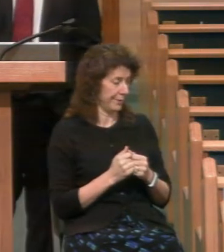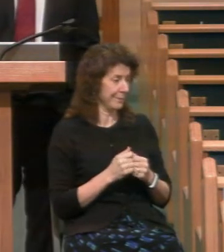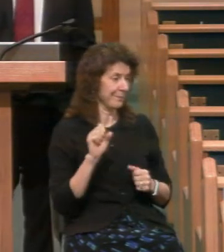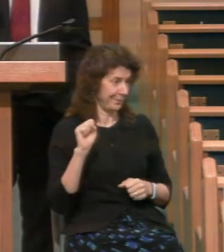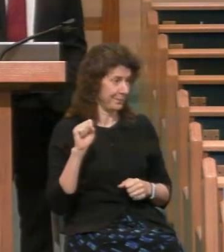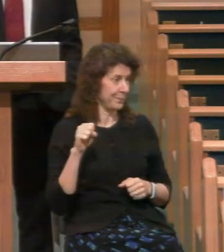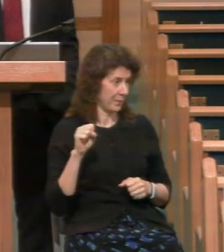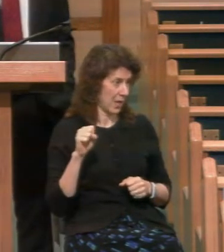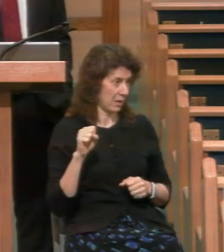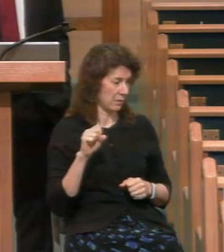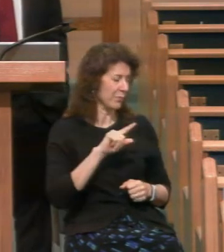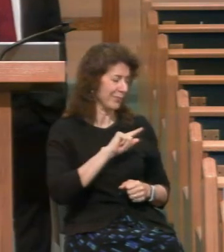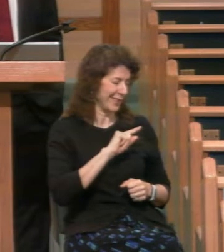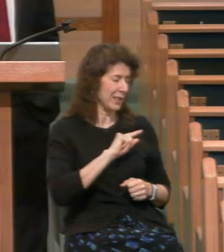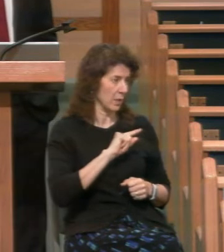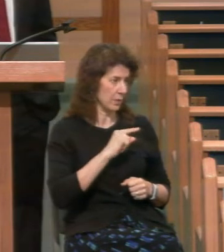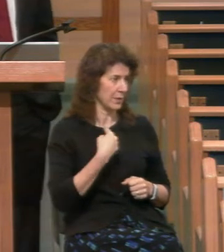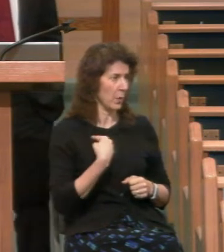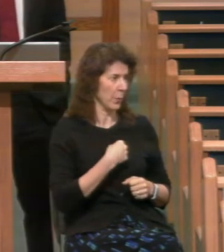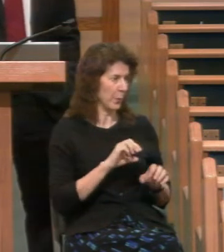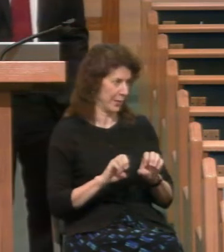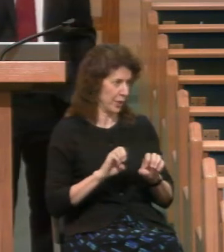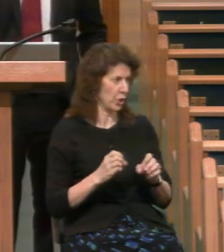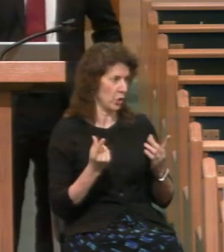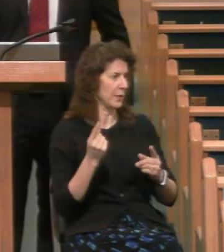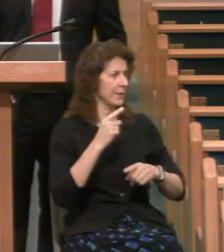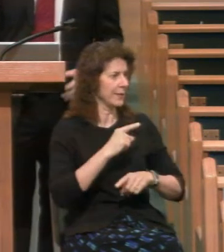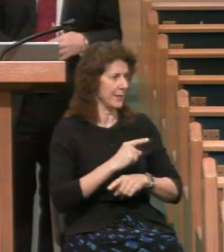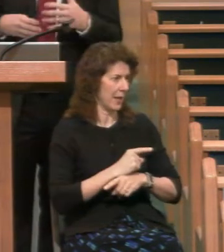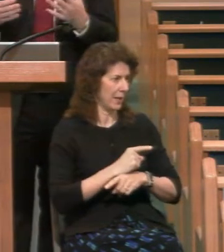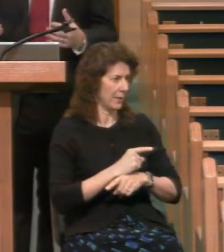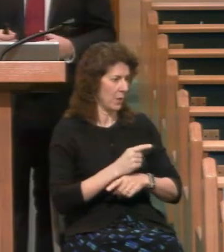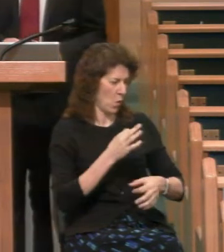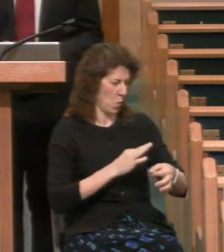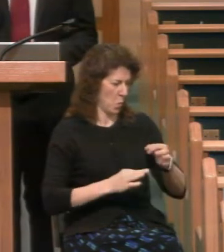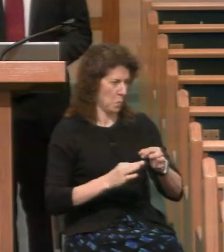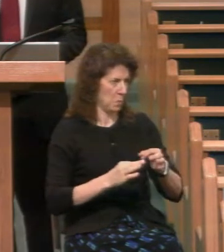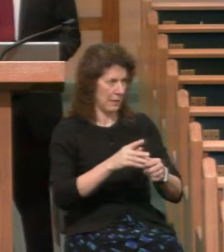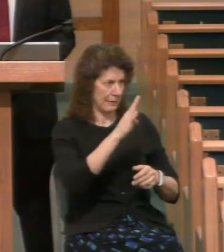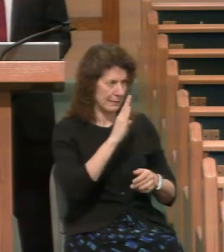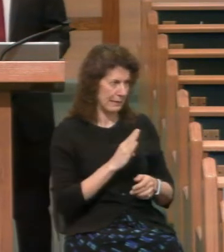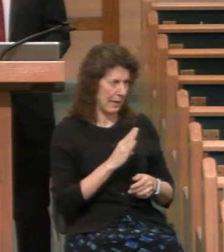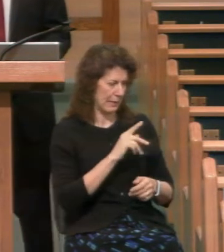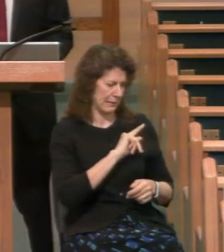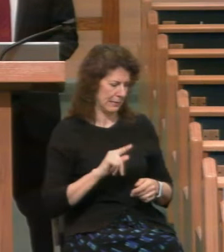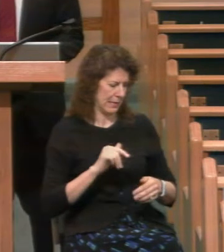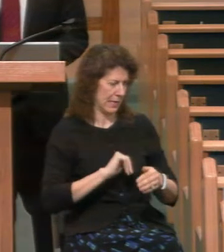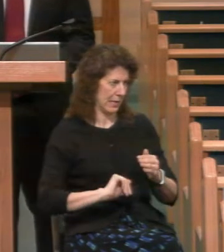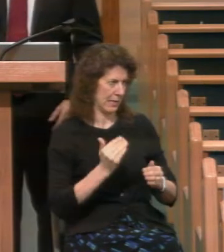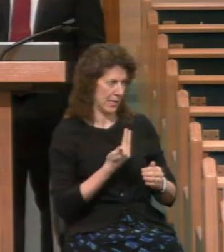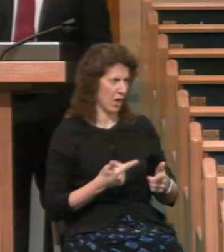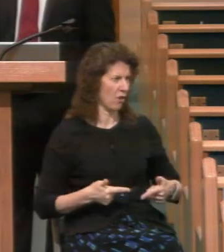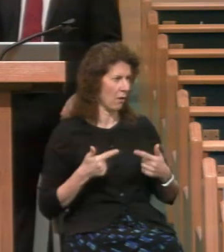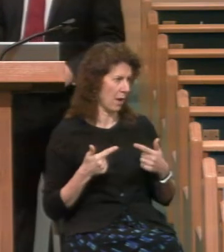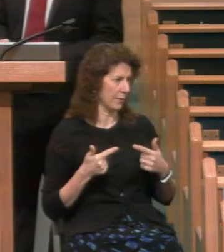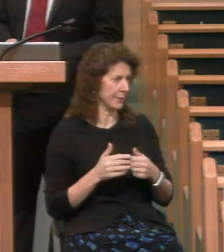Yes, we are guilty of doing that, and we can be guilty of overstepping those kind of bounds as well. So we are